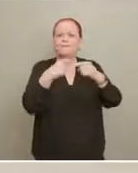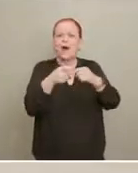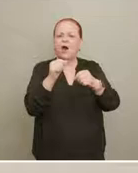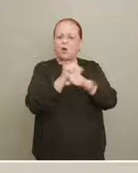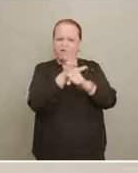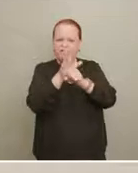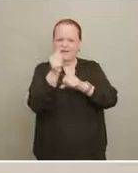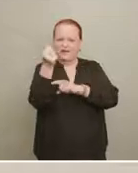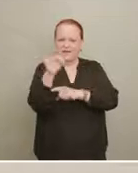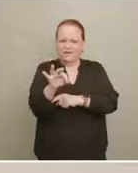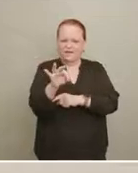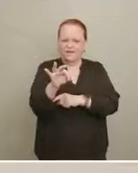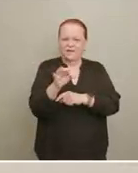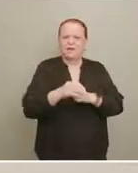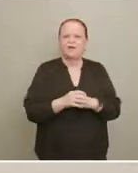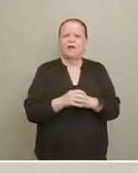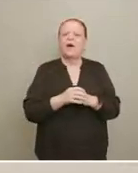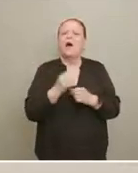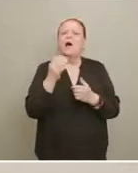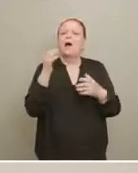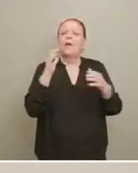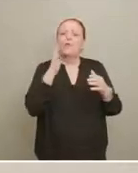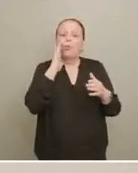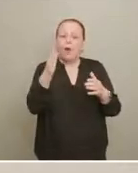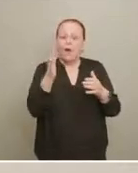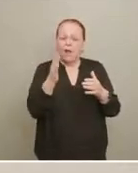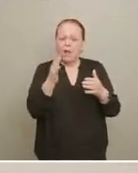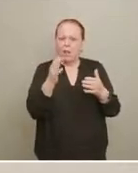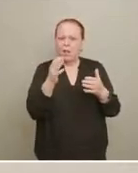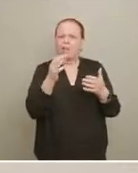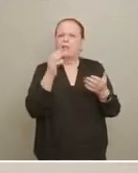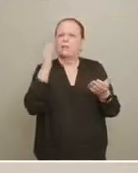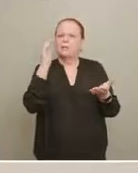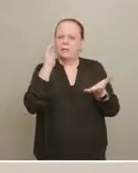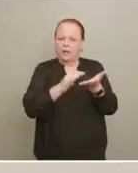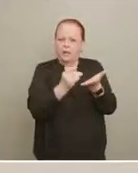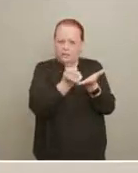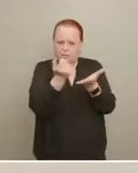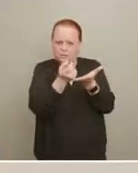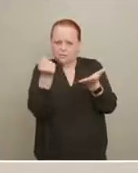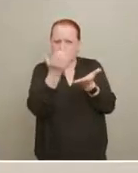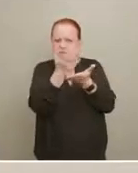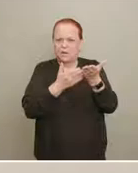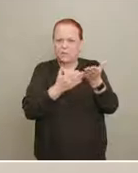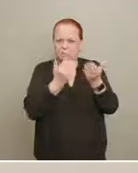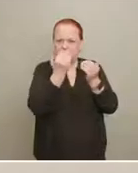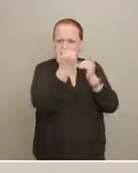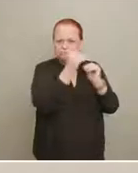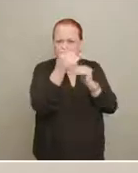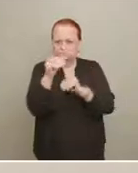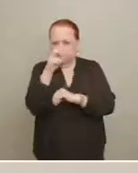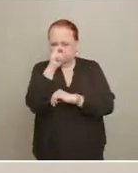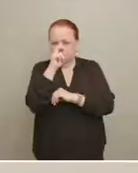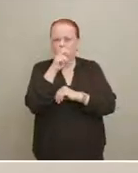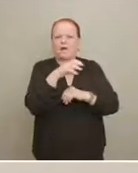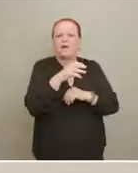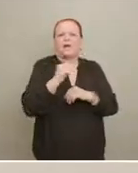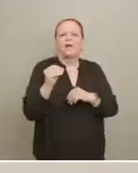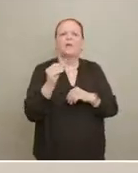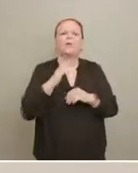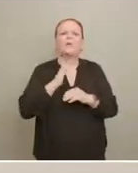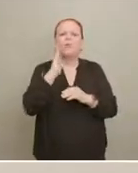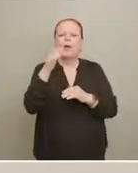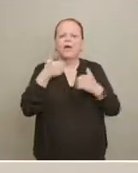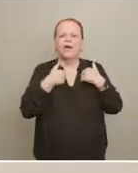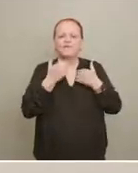COVID-19, the lifting of some restrictions, including masks. And we also will hear from our experts here to talk